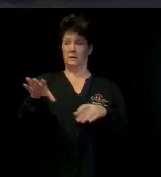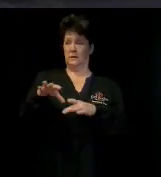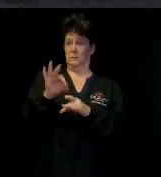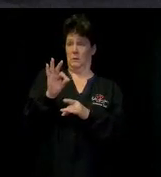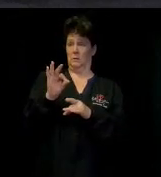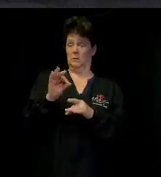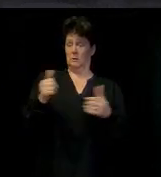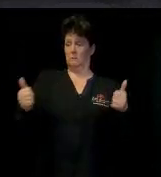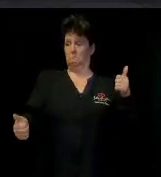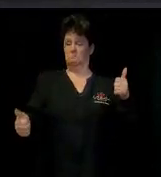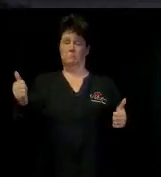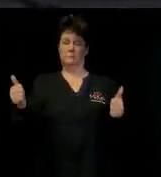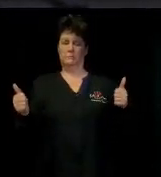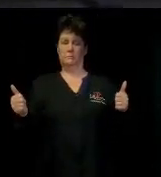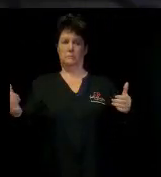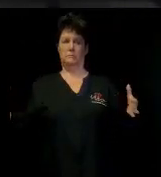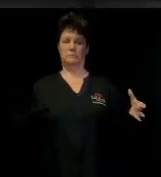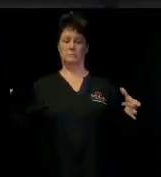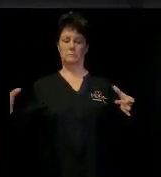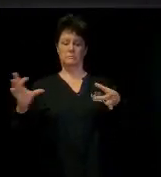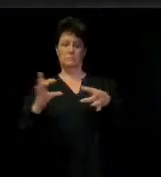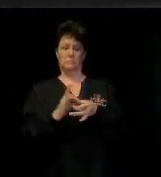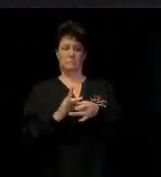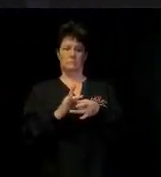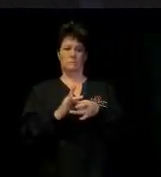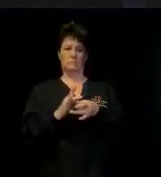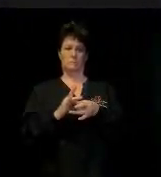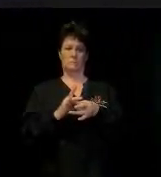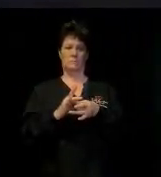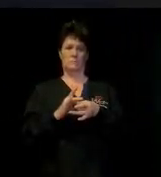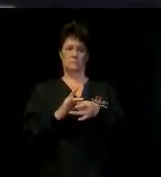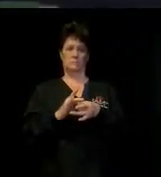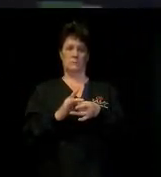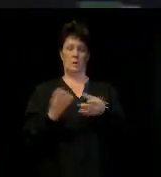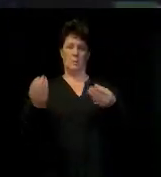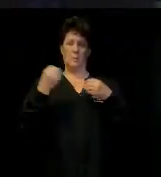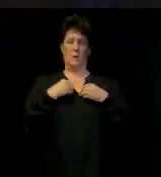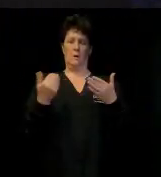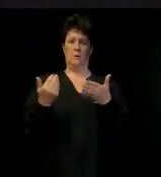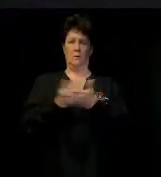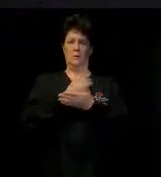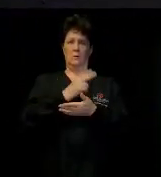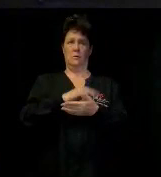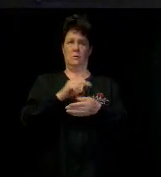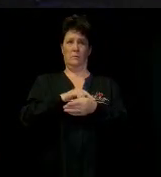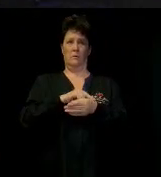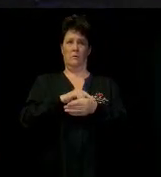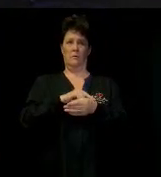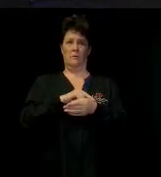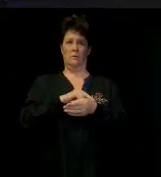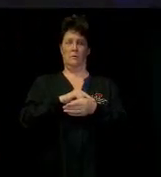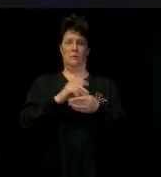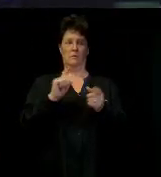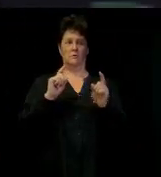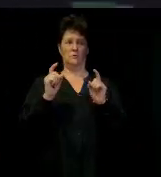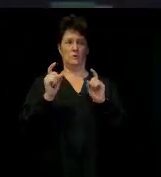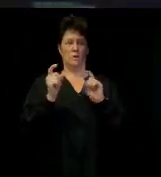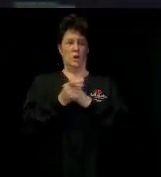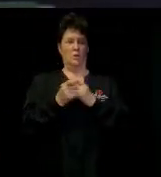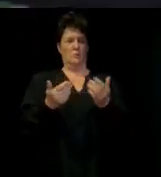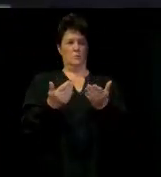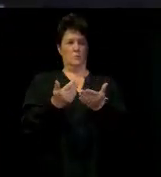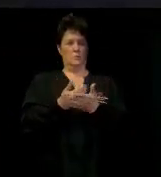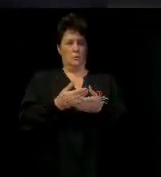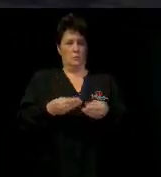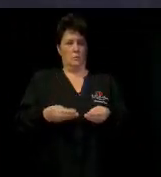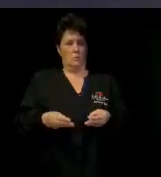And it's going to make sense how all this works. Verse 24, and put on the new nature, the regenerated self, created in God's image, God-like and